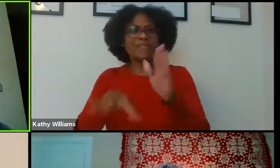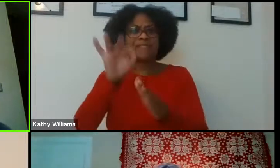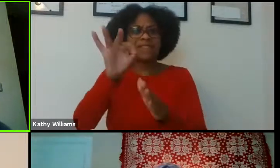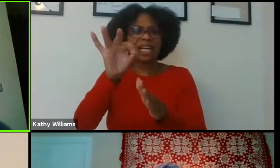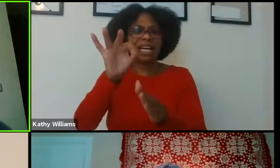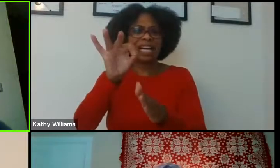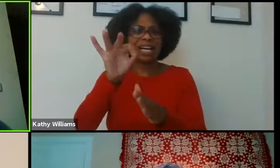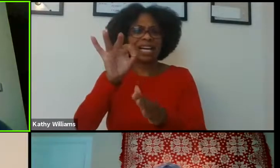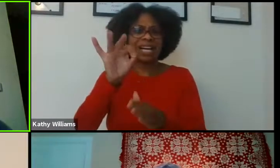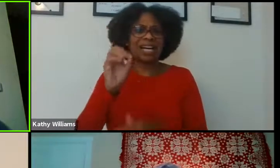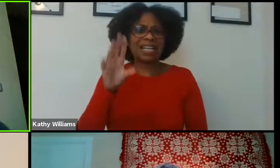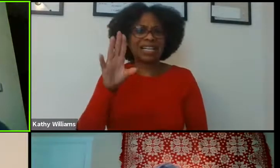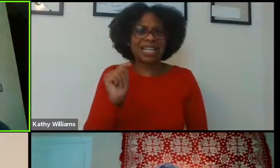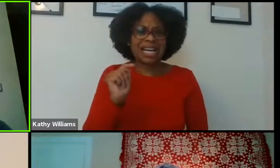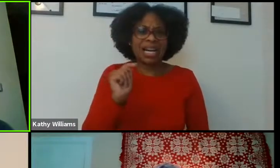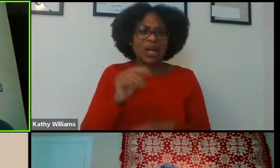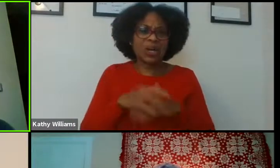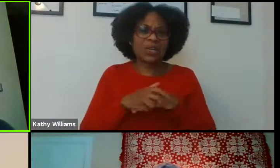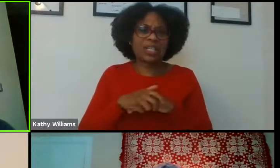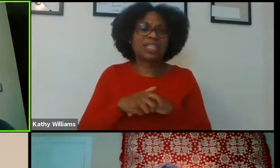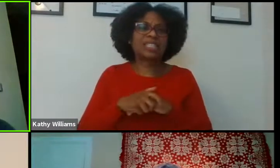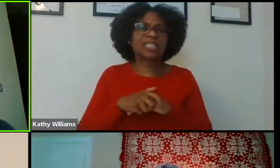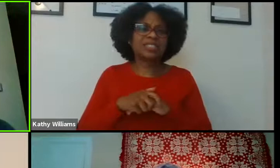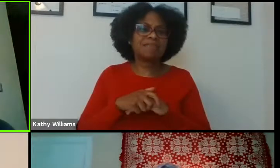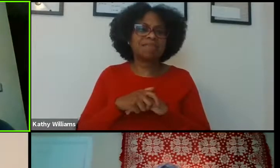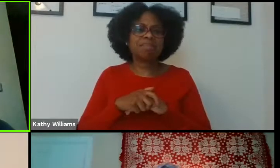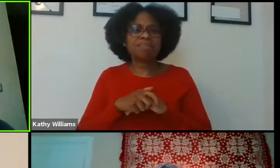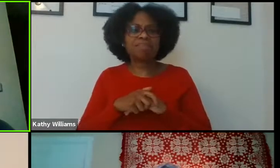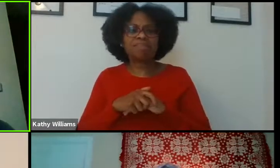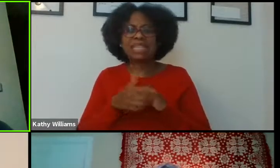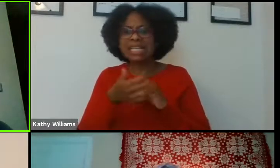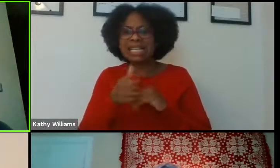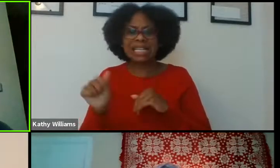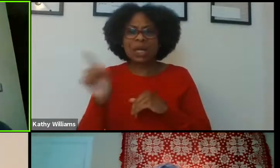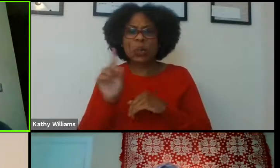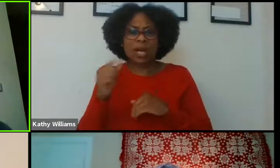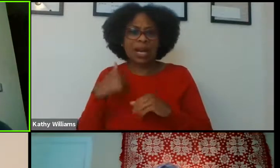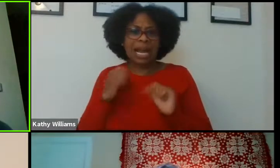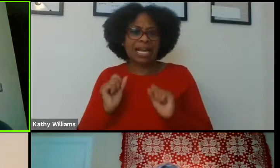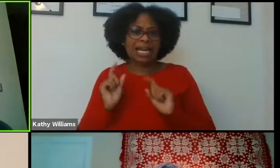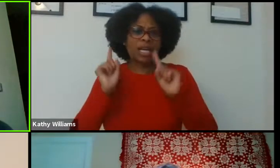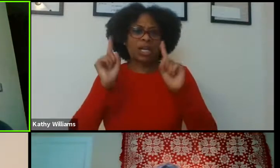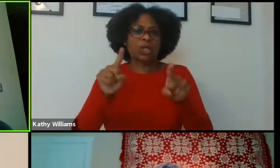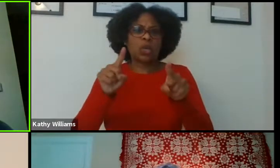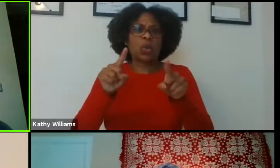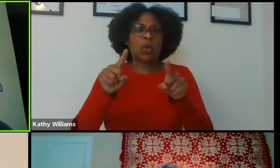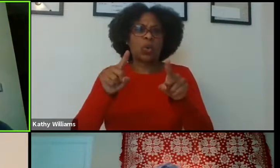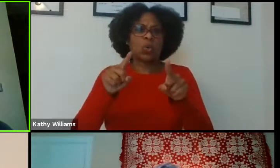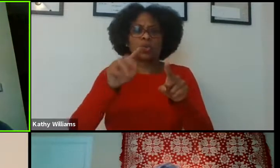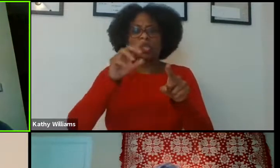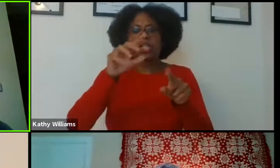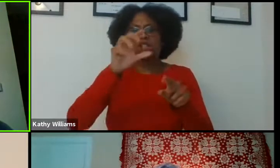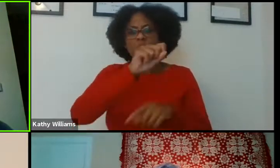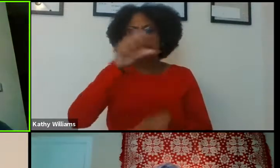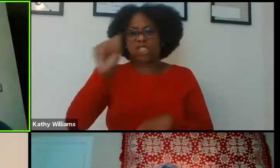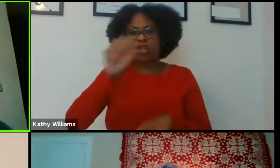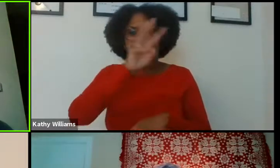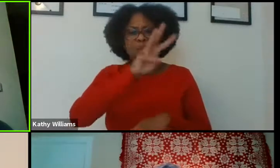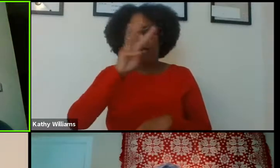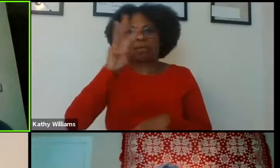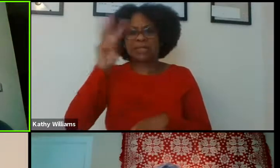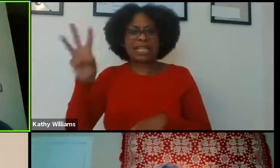They don't know if this is the right way to ask, but is there anywhere you can go to on the Social Security site to see how